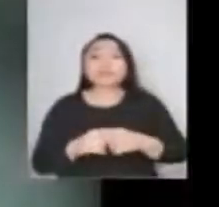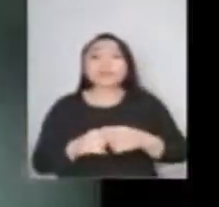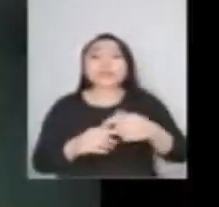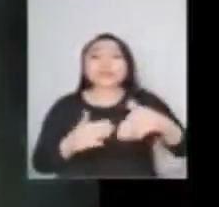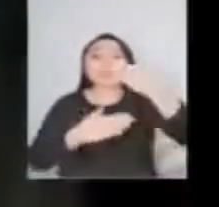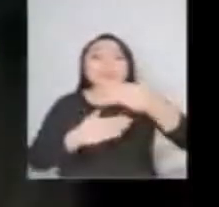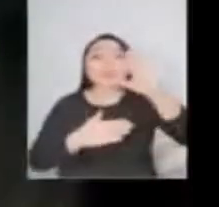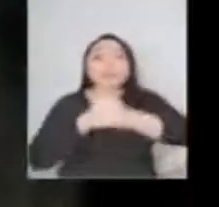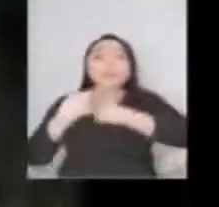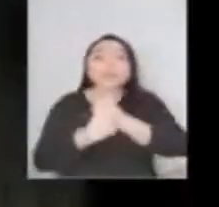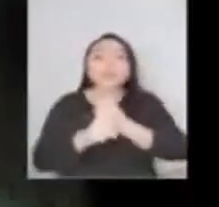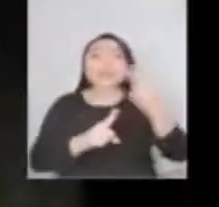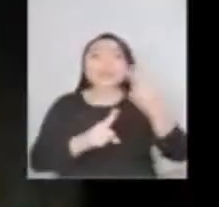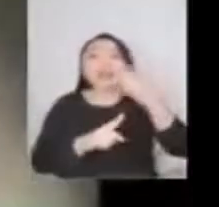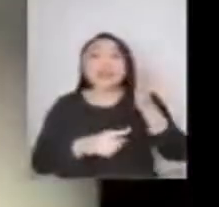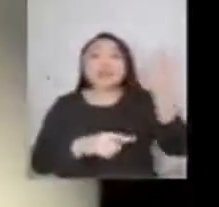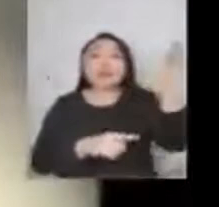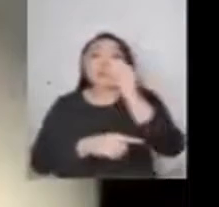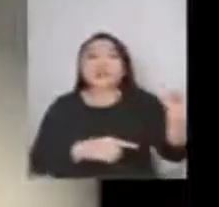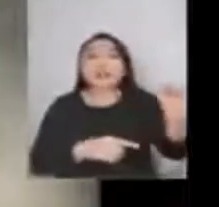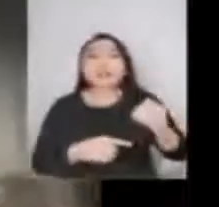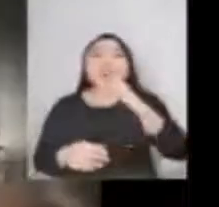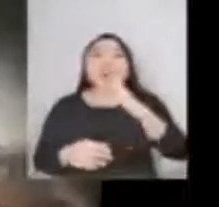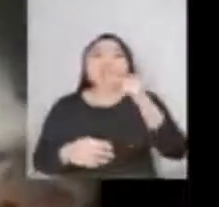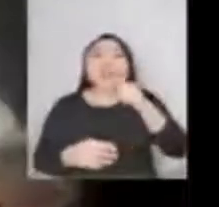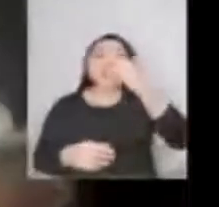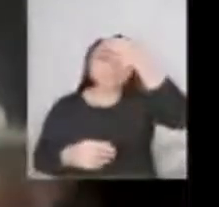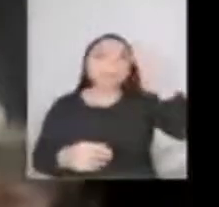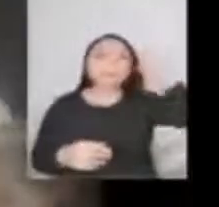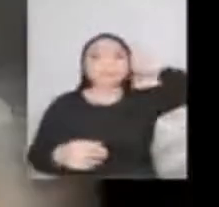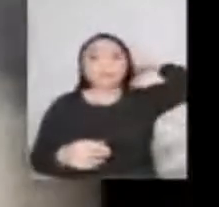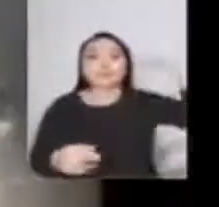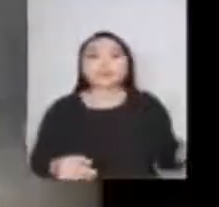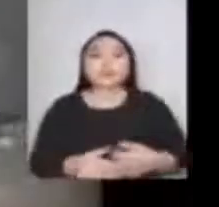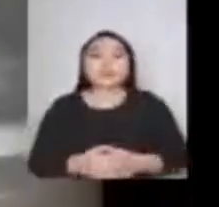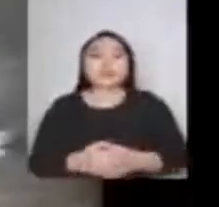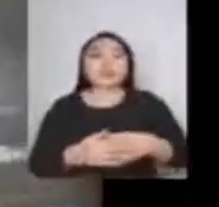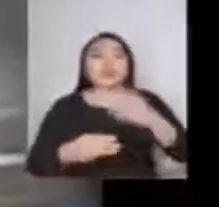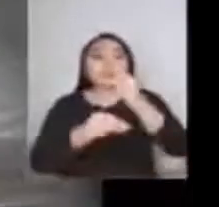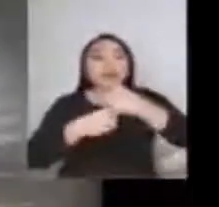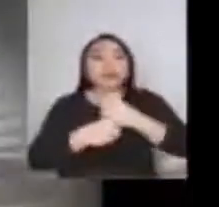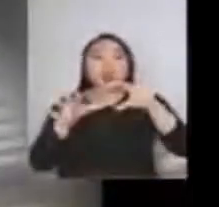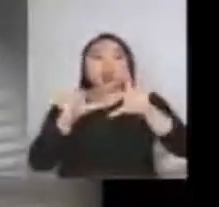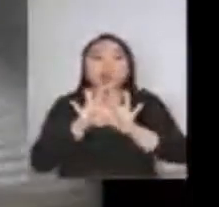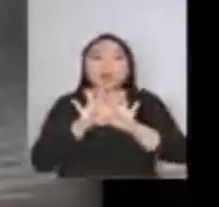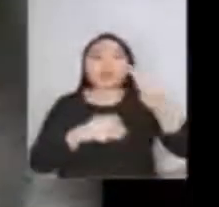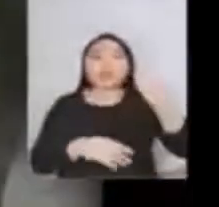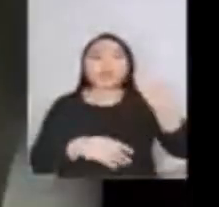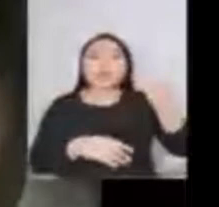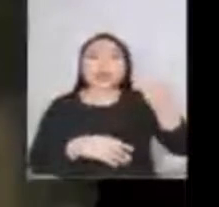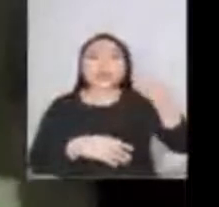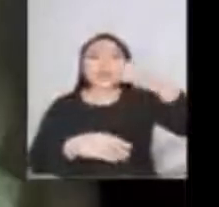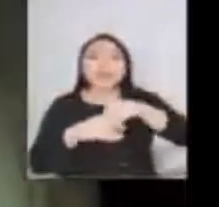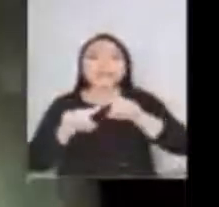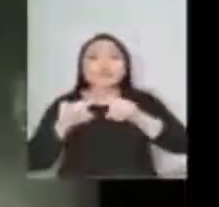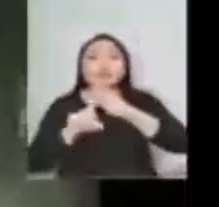livelihood, education and training, representation, information, social protection, peace and development, and